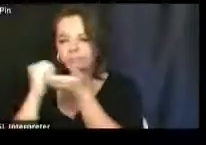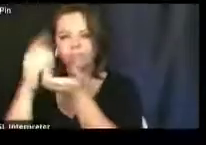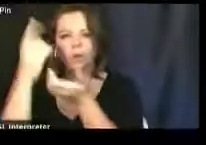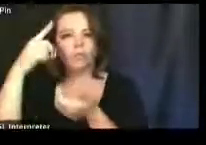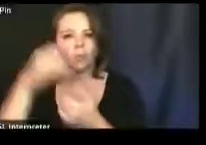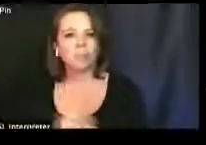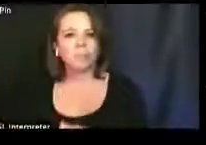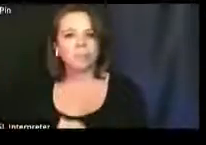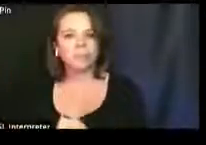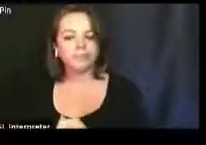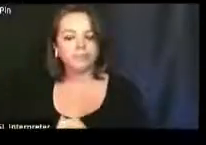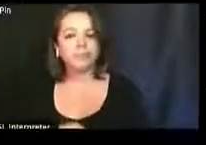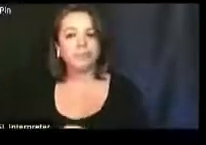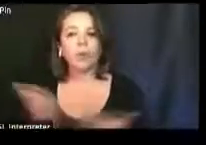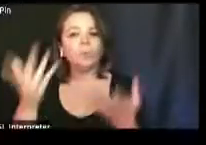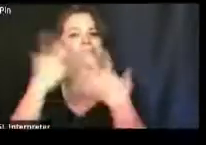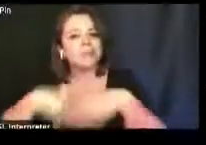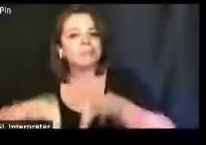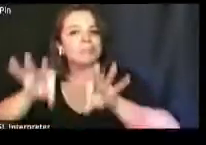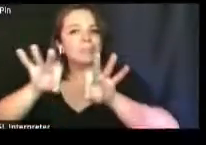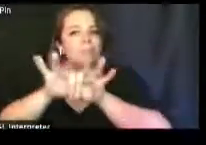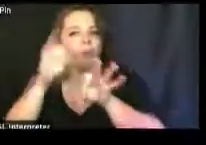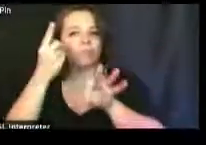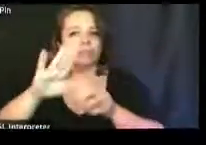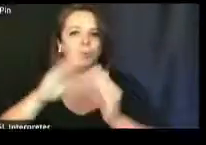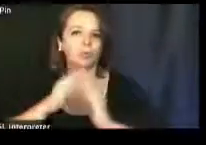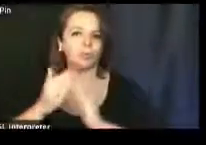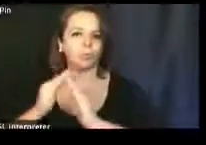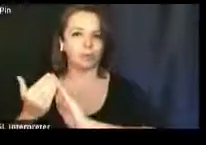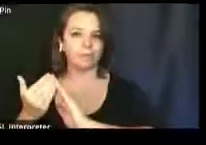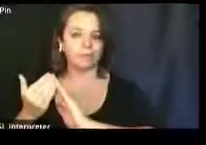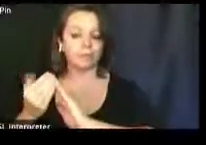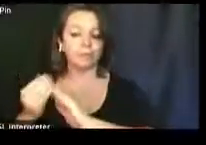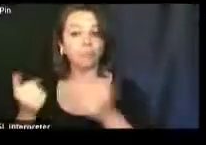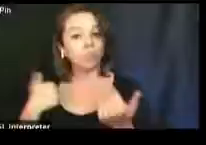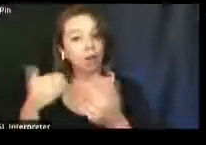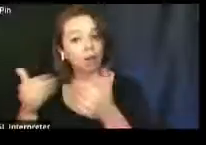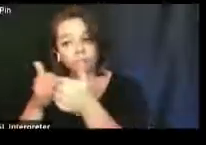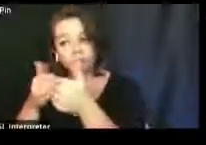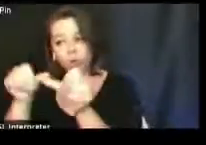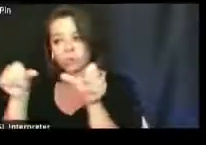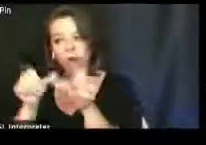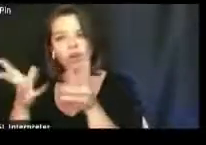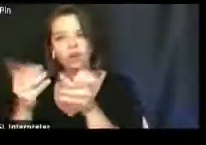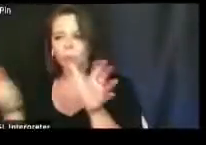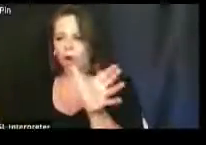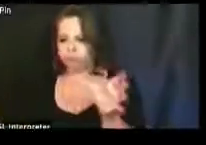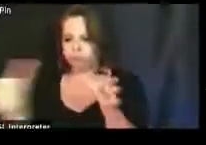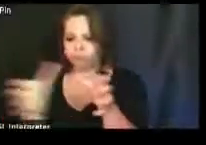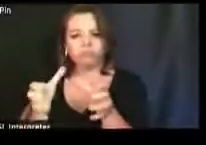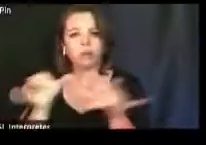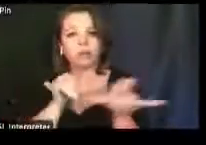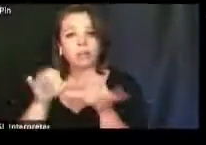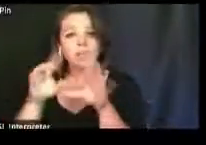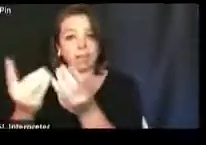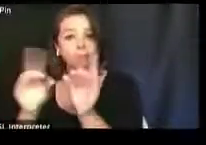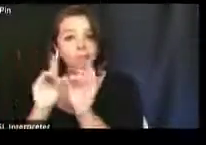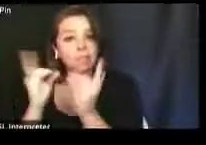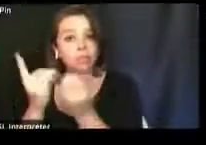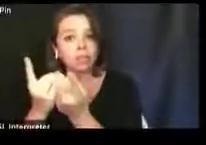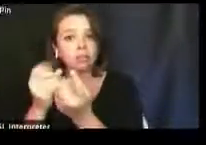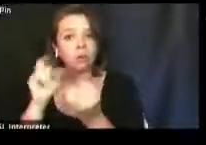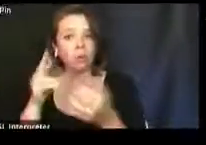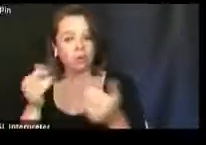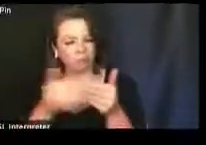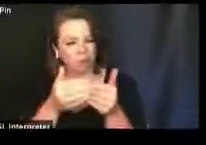us know what is important to your community. Are there nearby areas you want to be in a district with? Are there nearby areas you